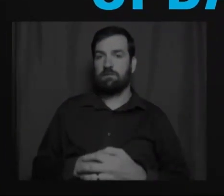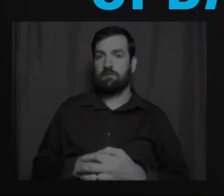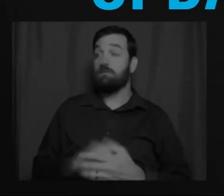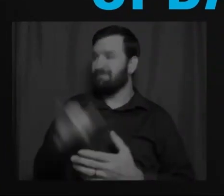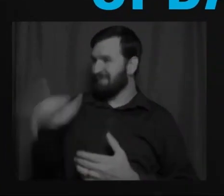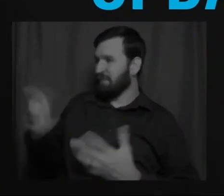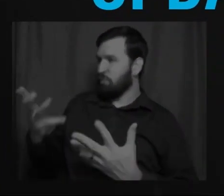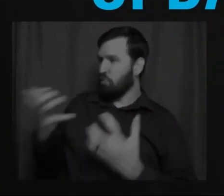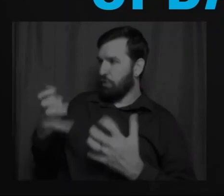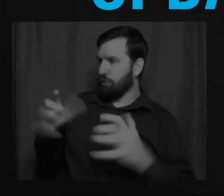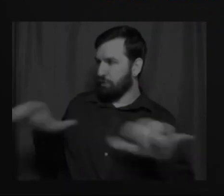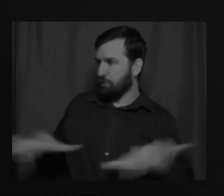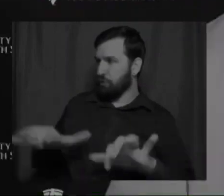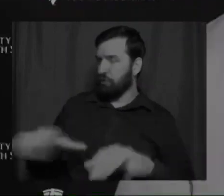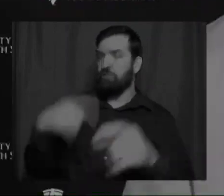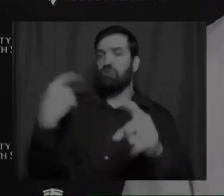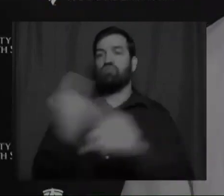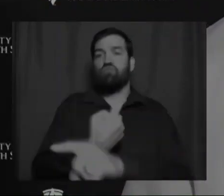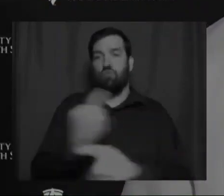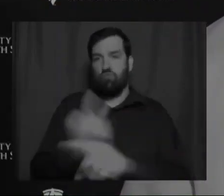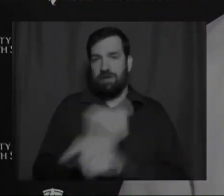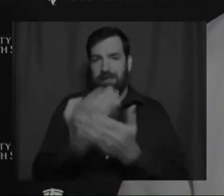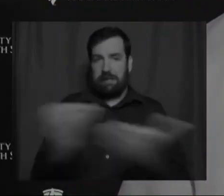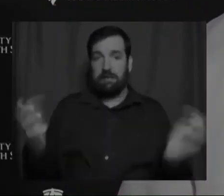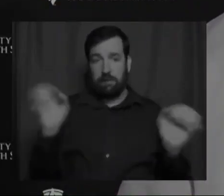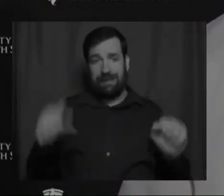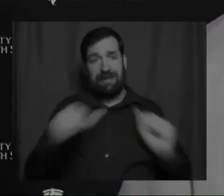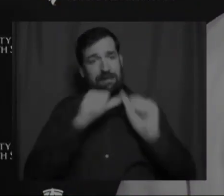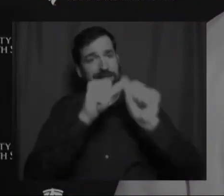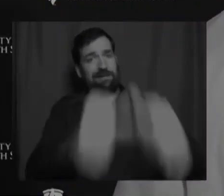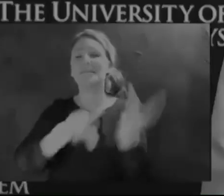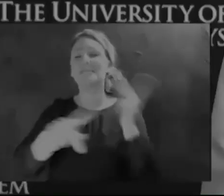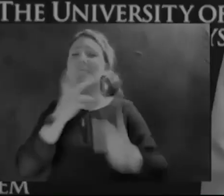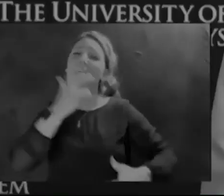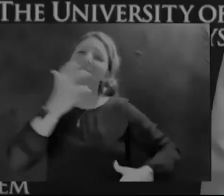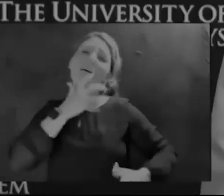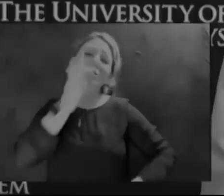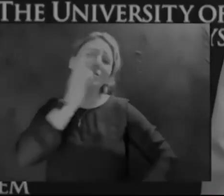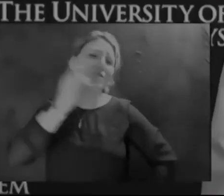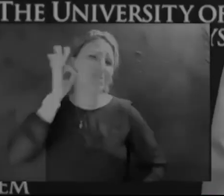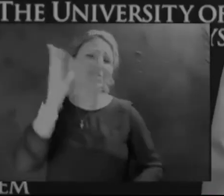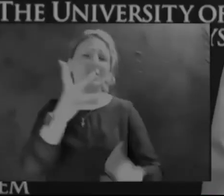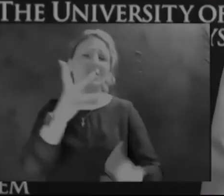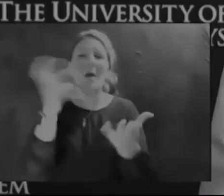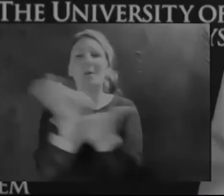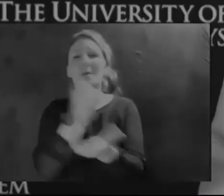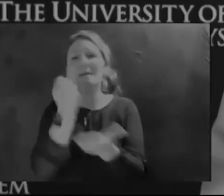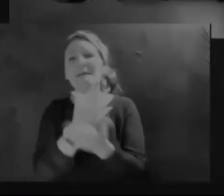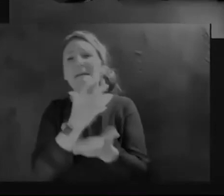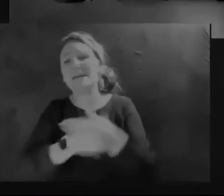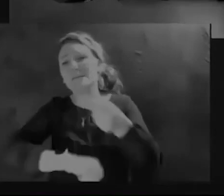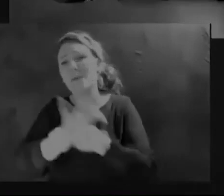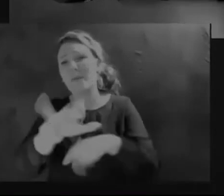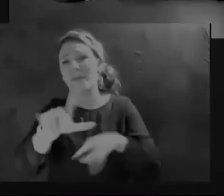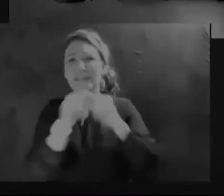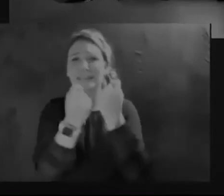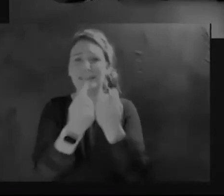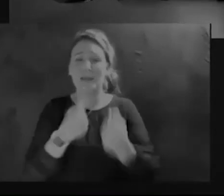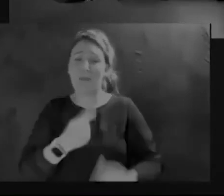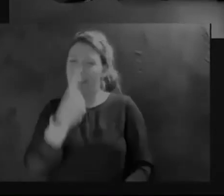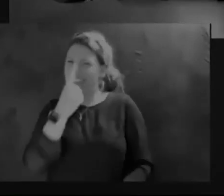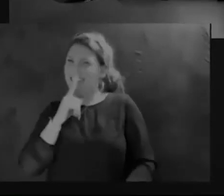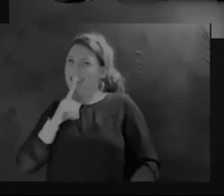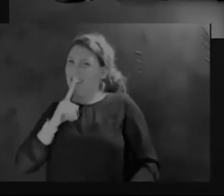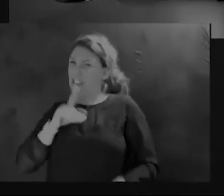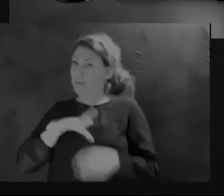Subscribe to our morning medical update and open mics with Dr. Stein's podcasts. Now, everywhere podcasts are available.